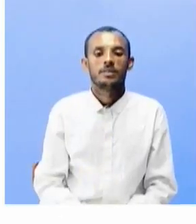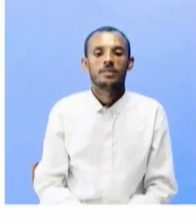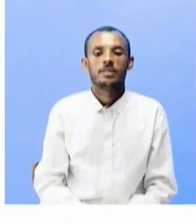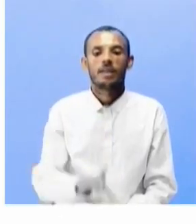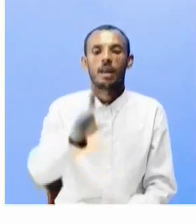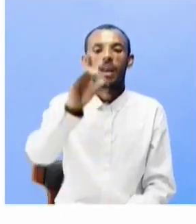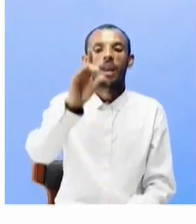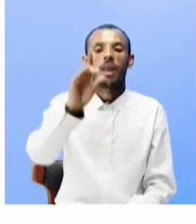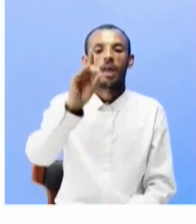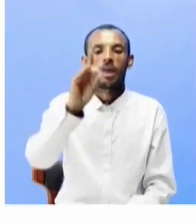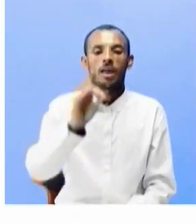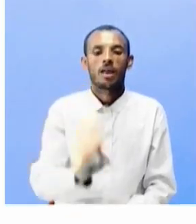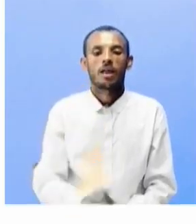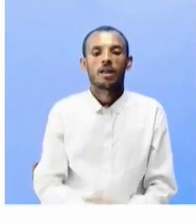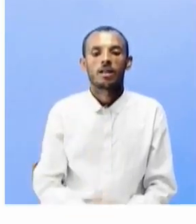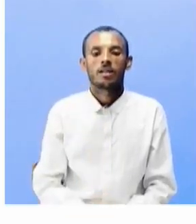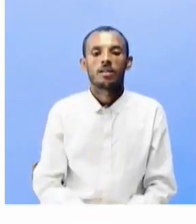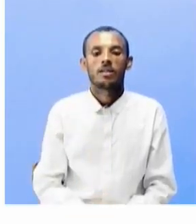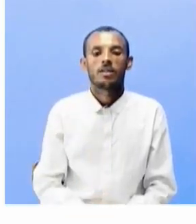D,